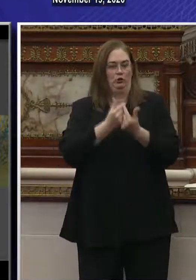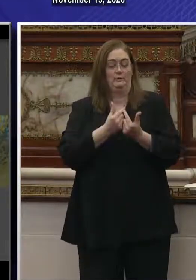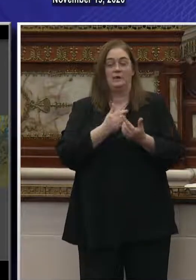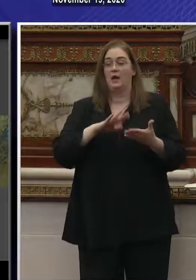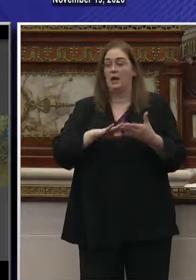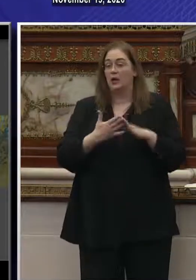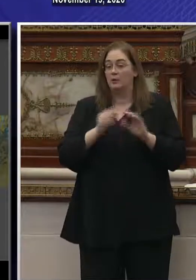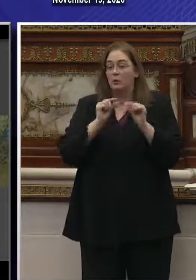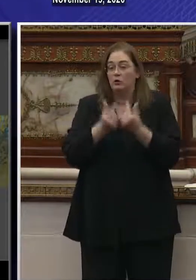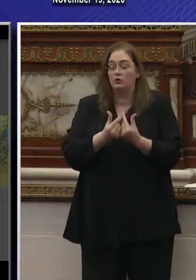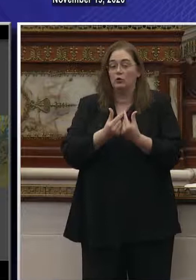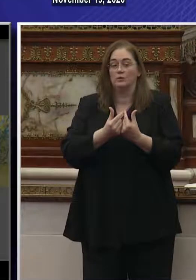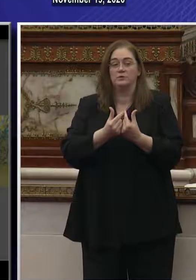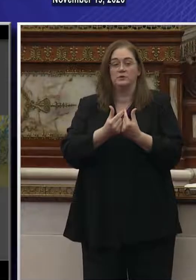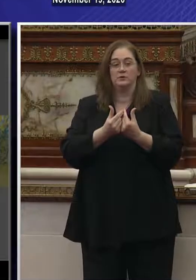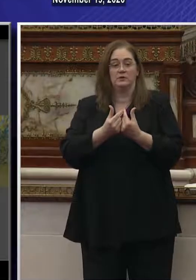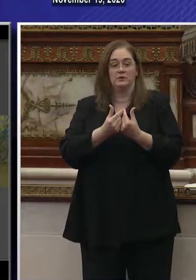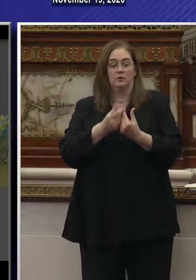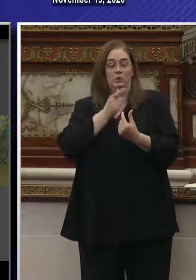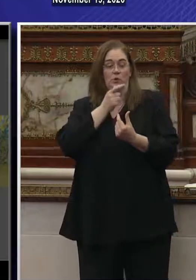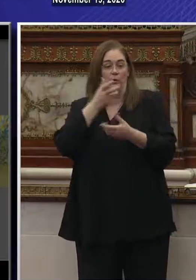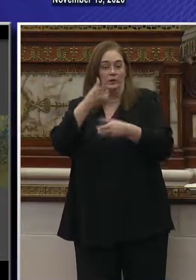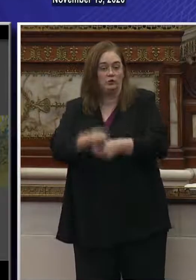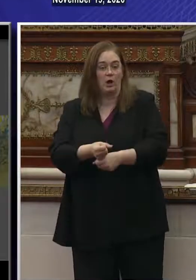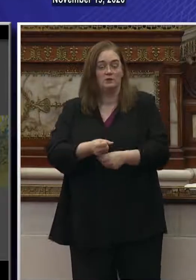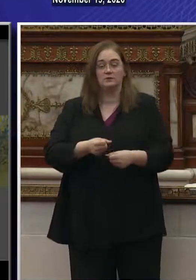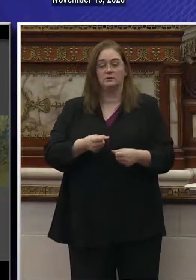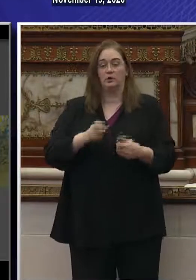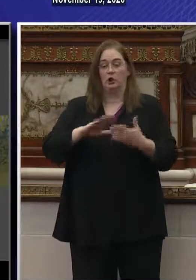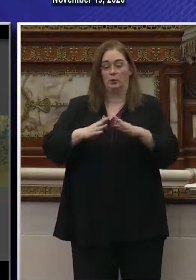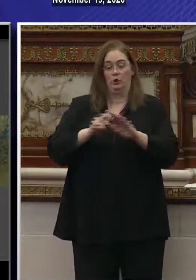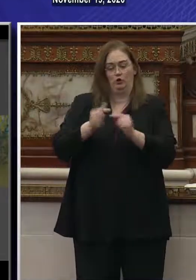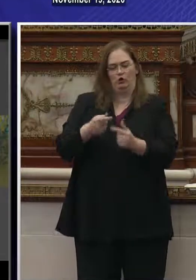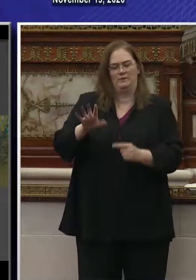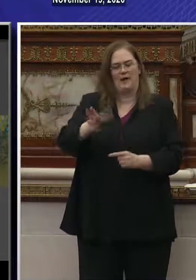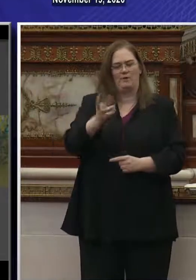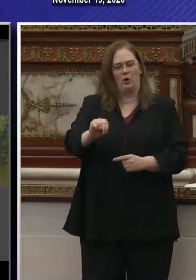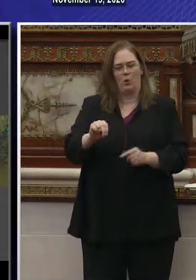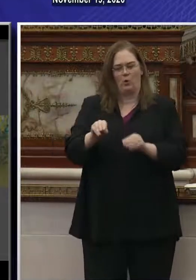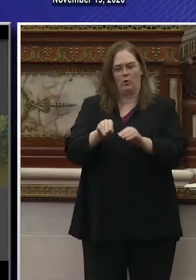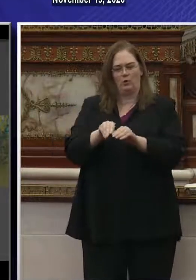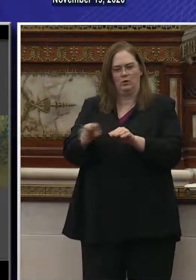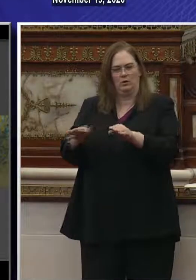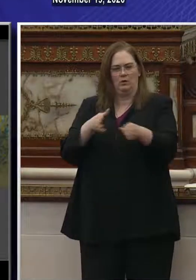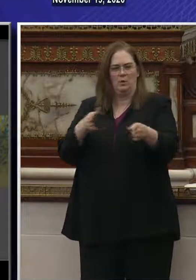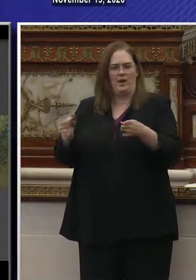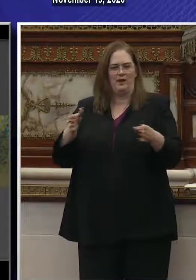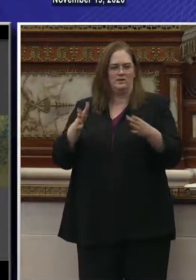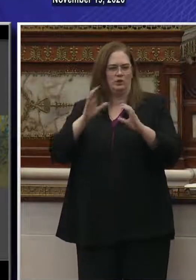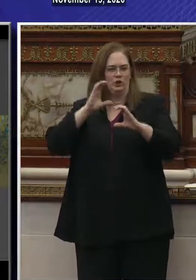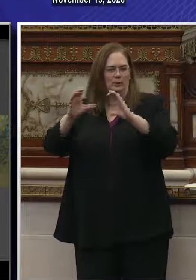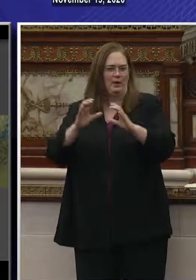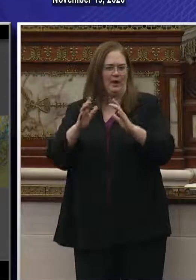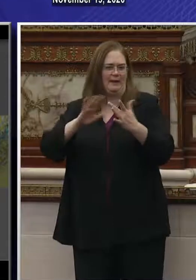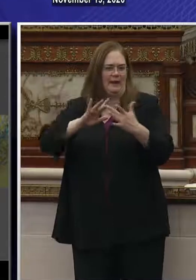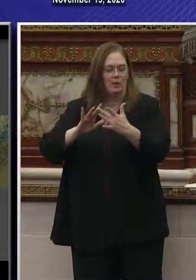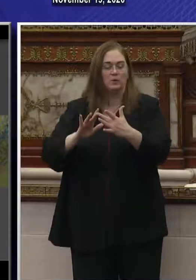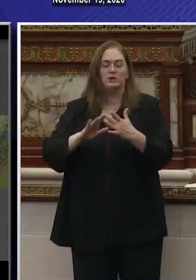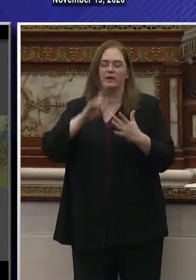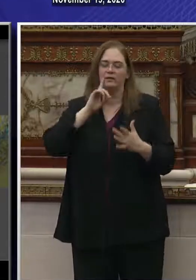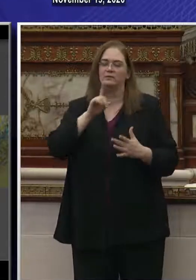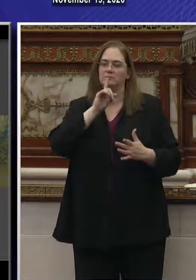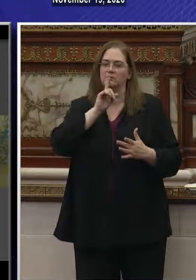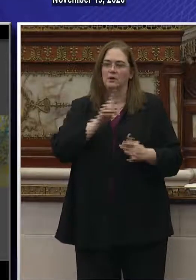community groups are trusted. Community groups have their own sort of spheres of communication and networks. And I think that's going to be